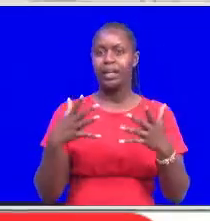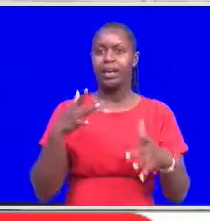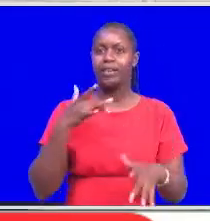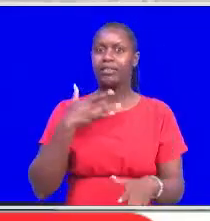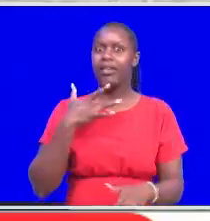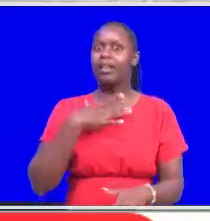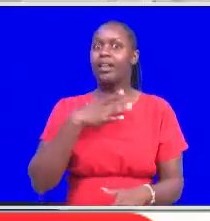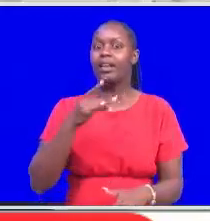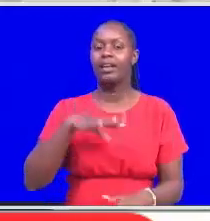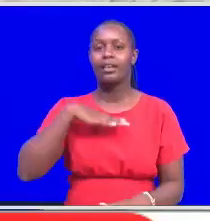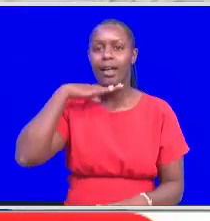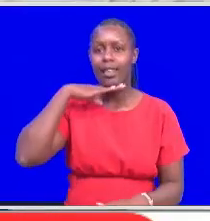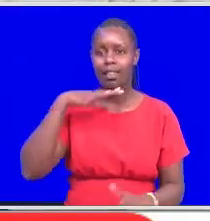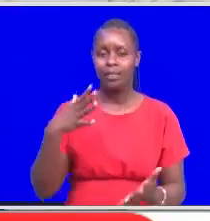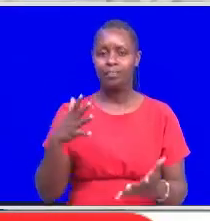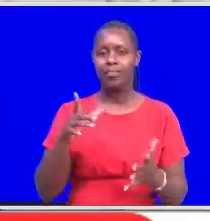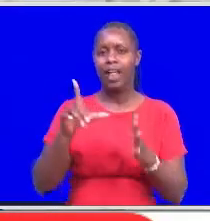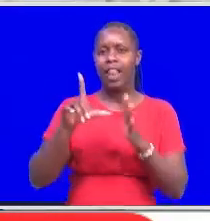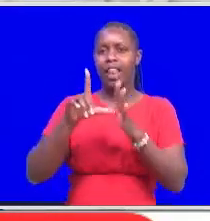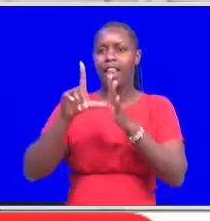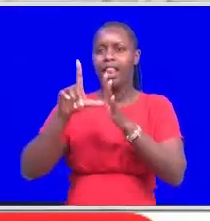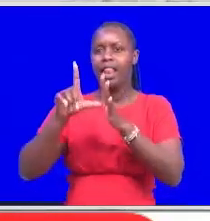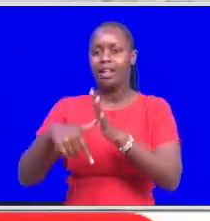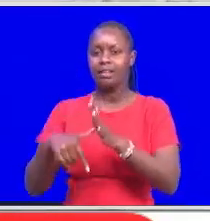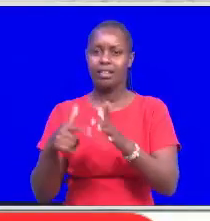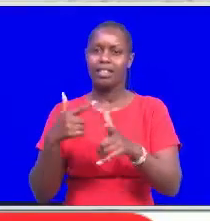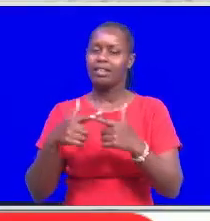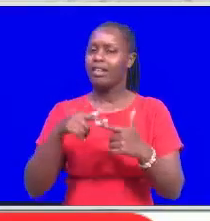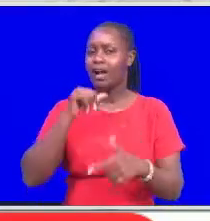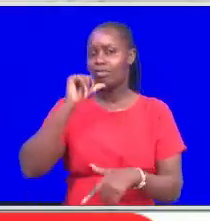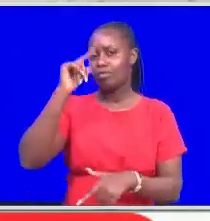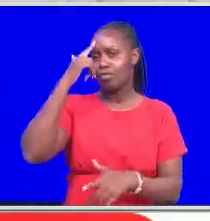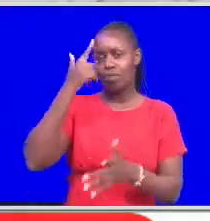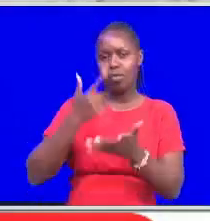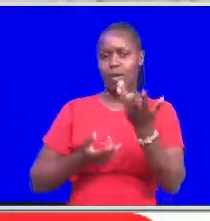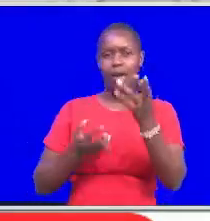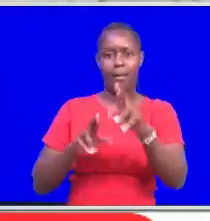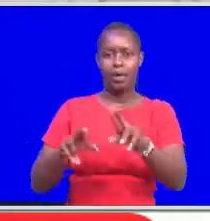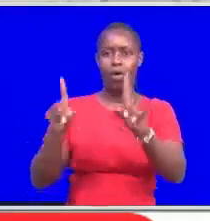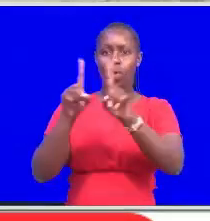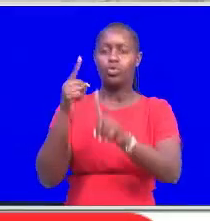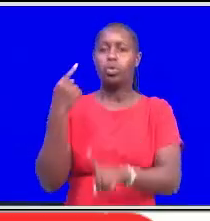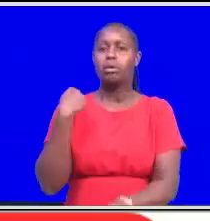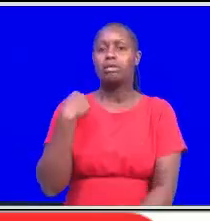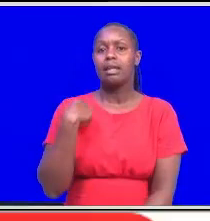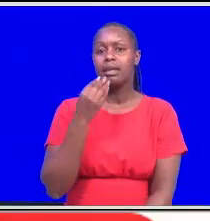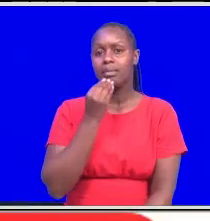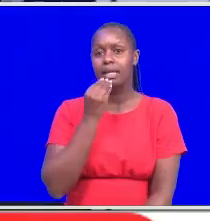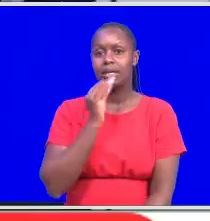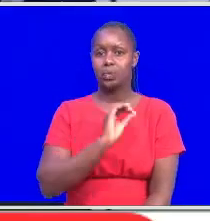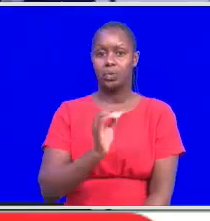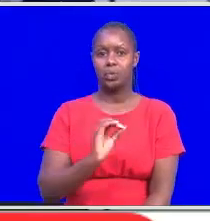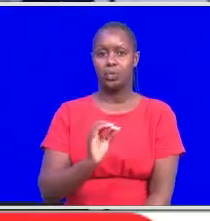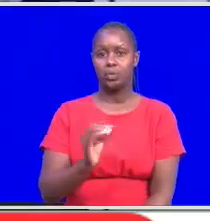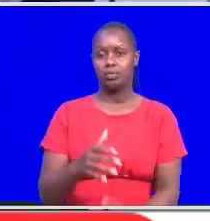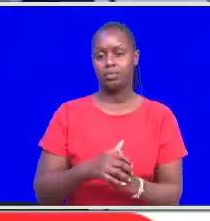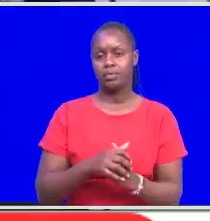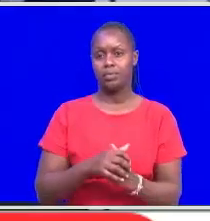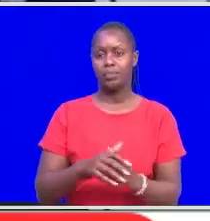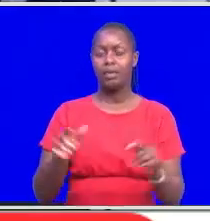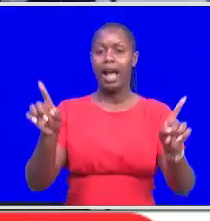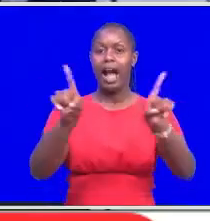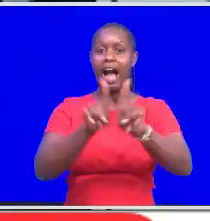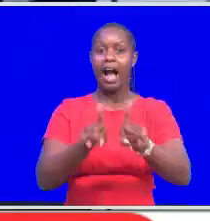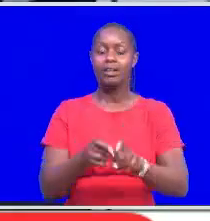niuma. Tena sijui tungwe kwa nini inafanya nini. Hata jana nilishindwa na kukula hii sakura. As they pick up